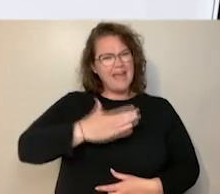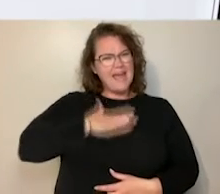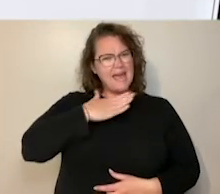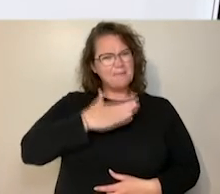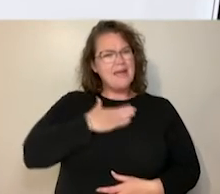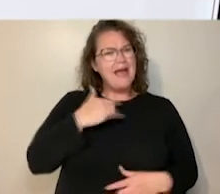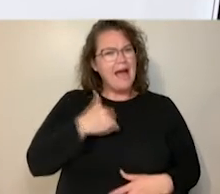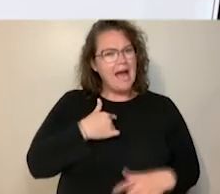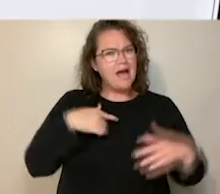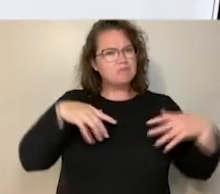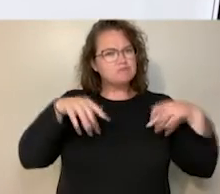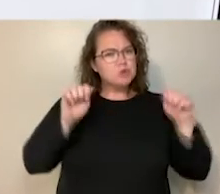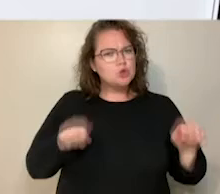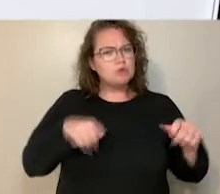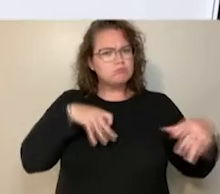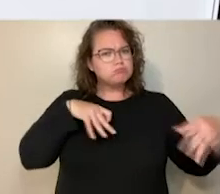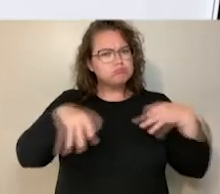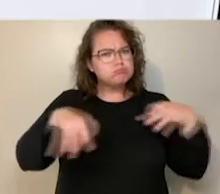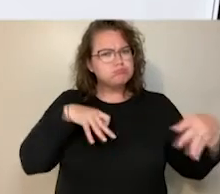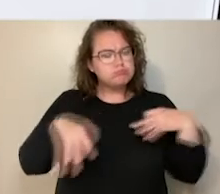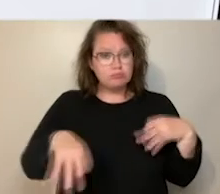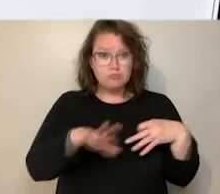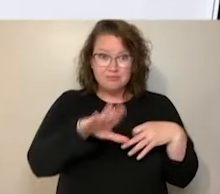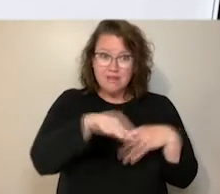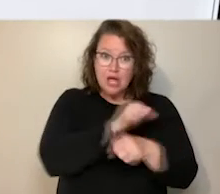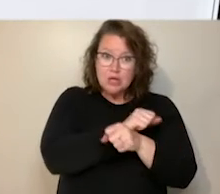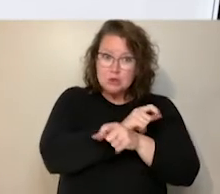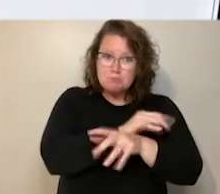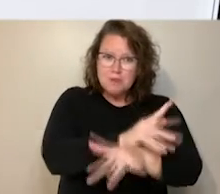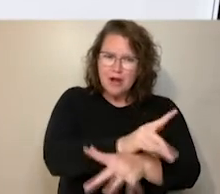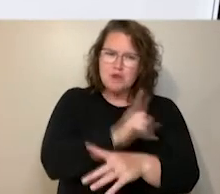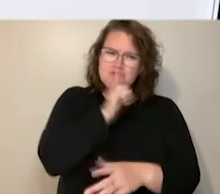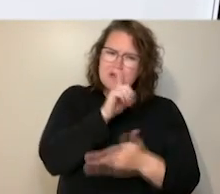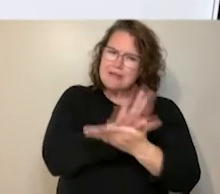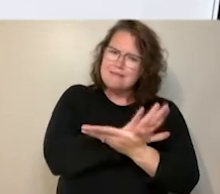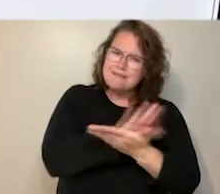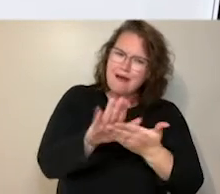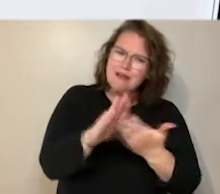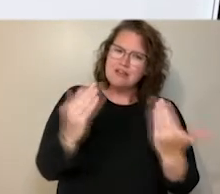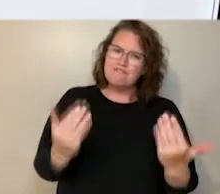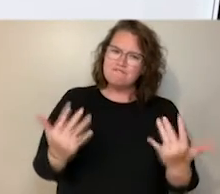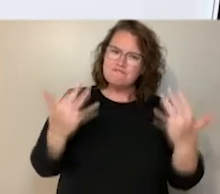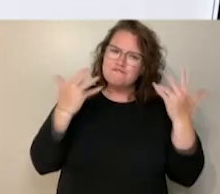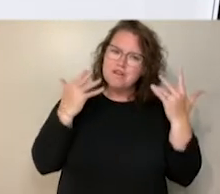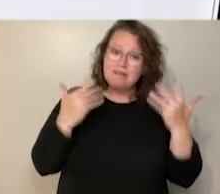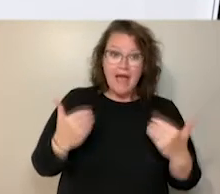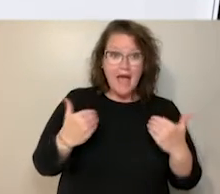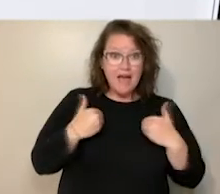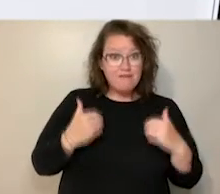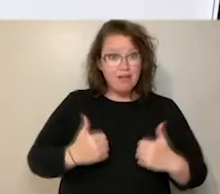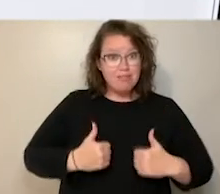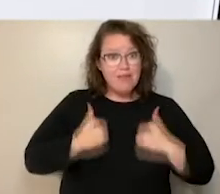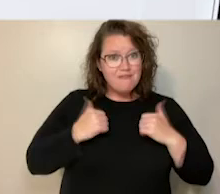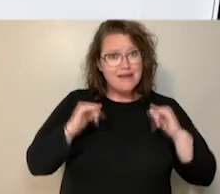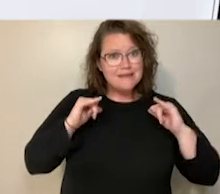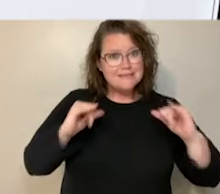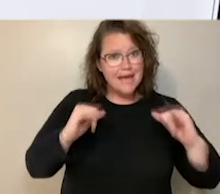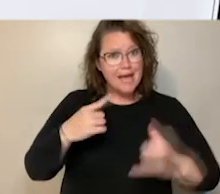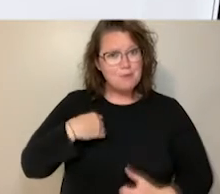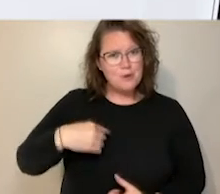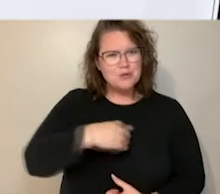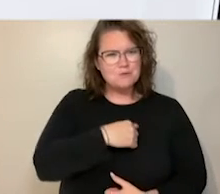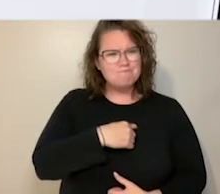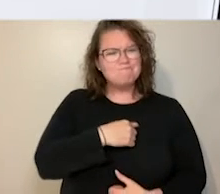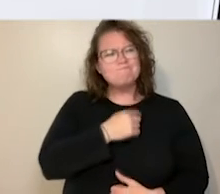spiders are actually friendly creatures that are just out in nature living their life just like we do. How can I put that